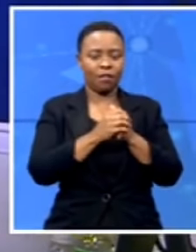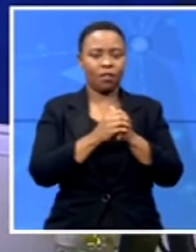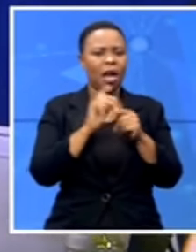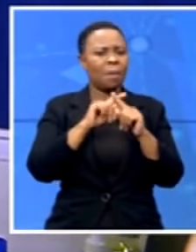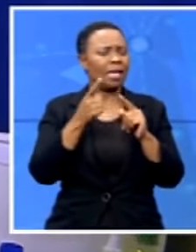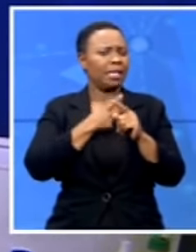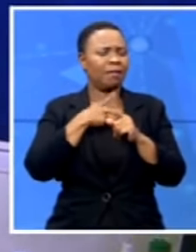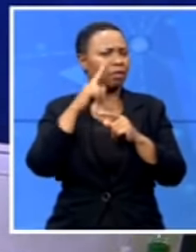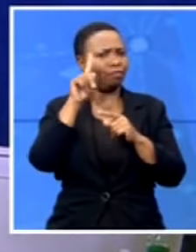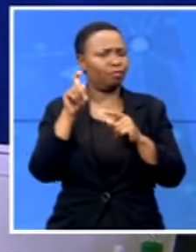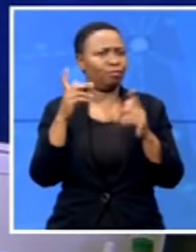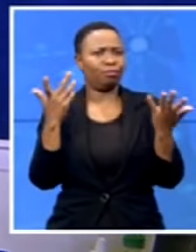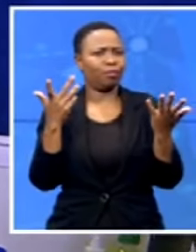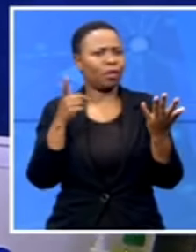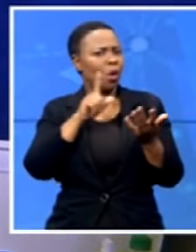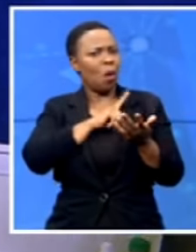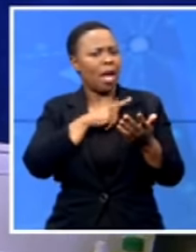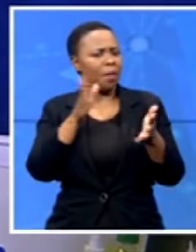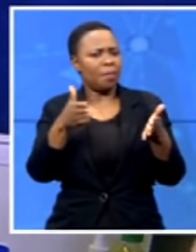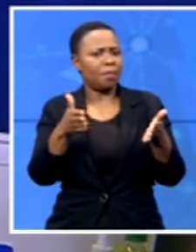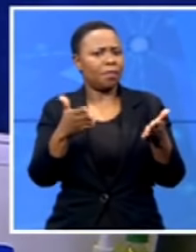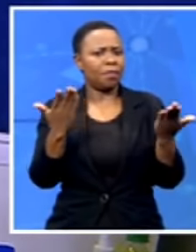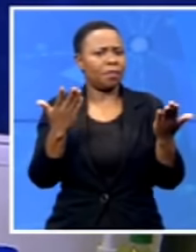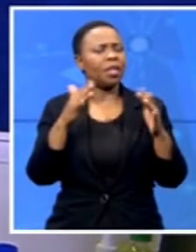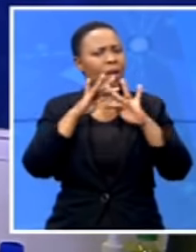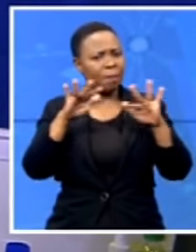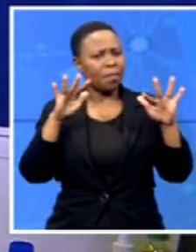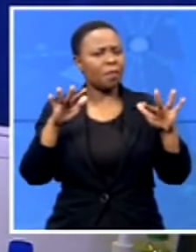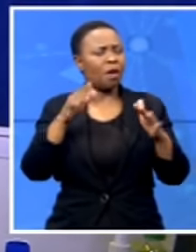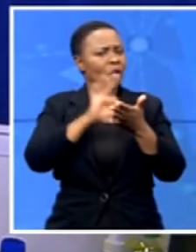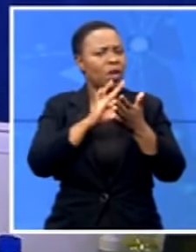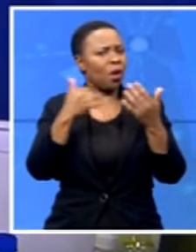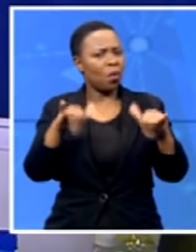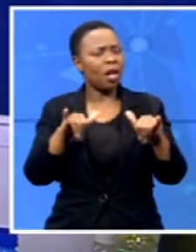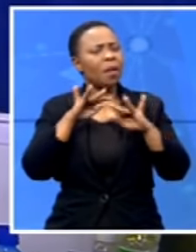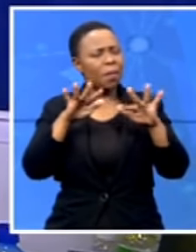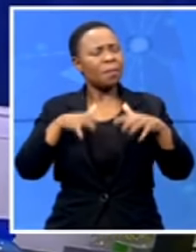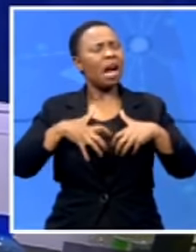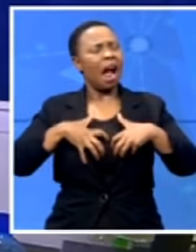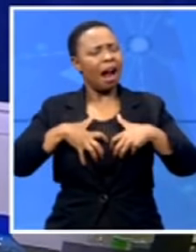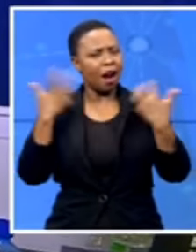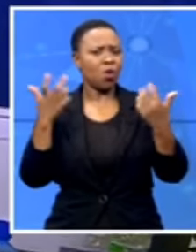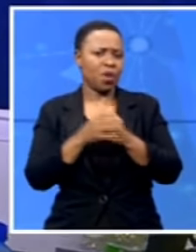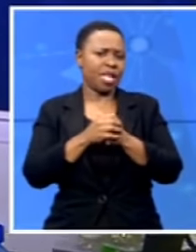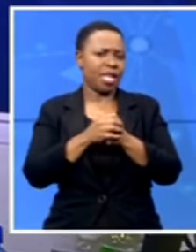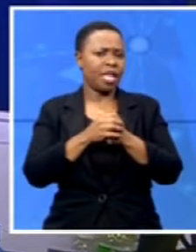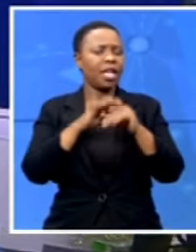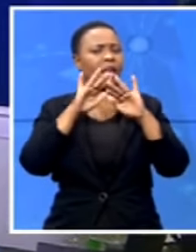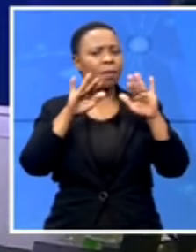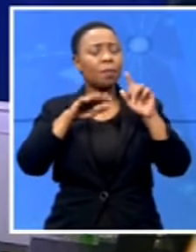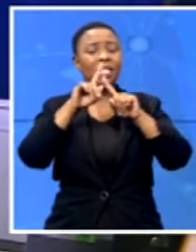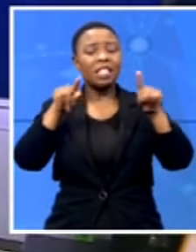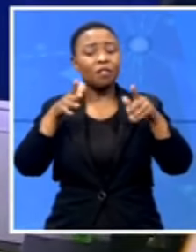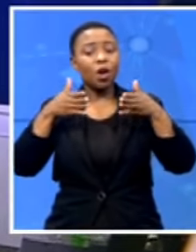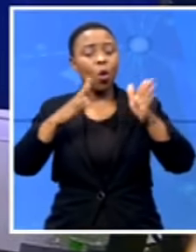voted? People are angry. People have a different way of showing their frustration, of showing their anger. And as